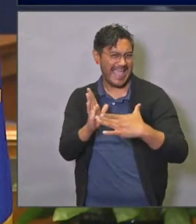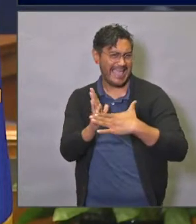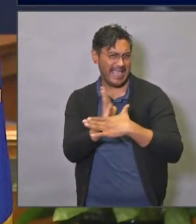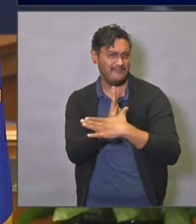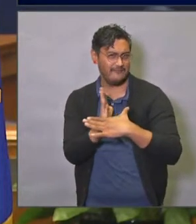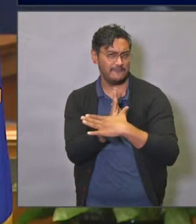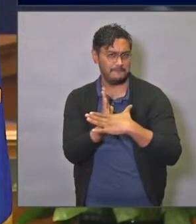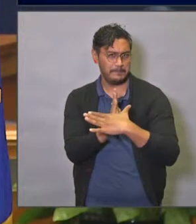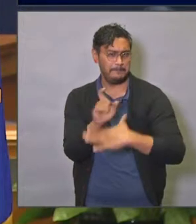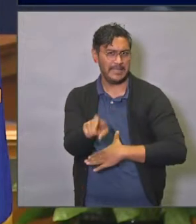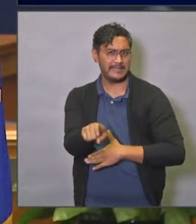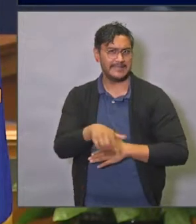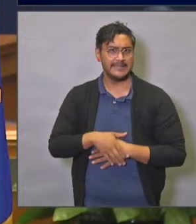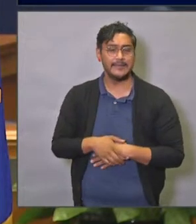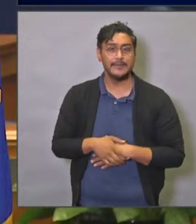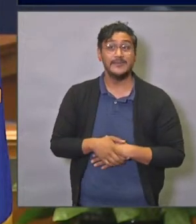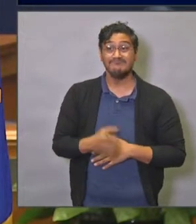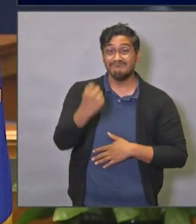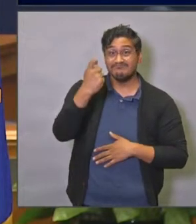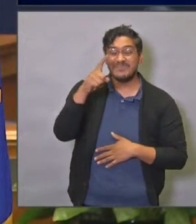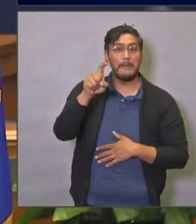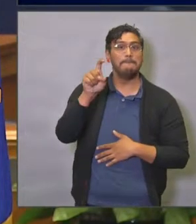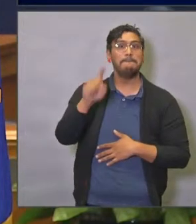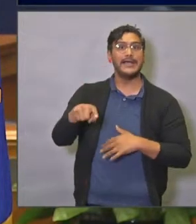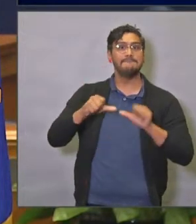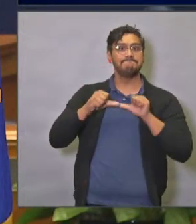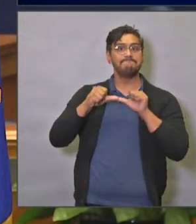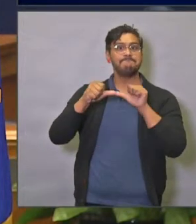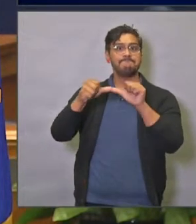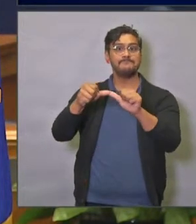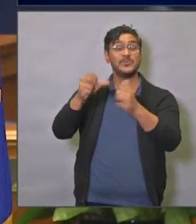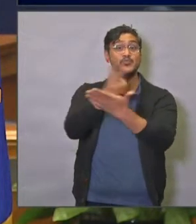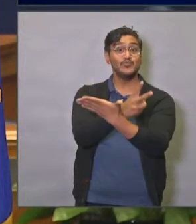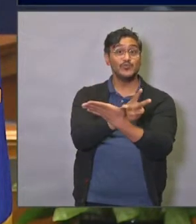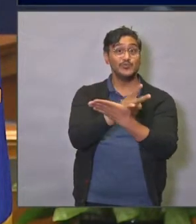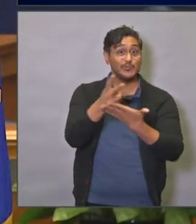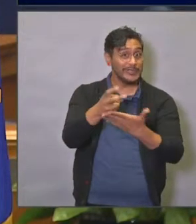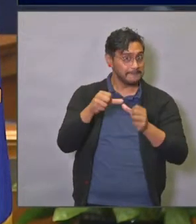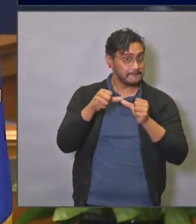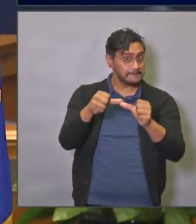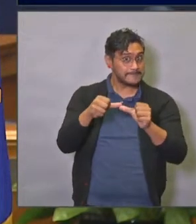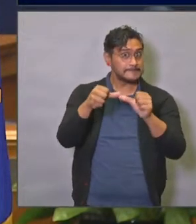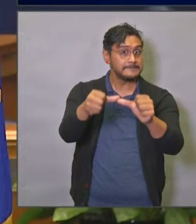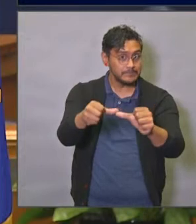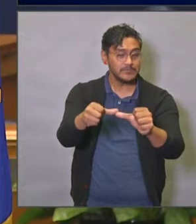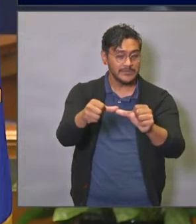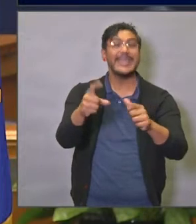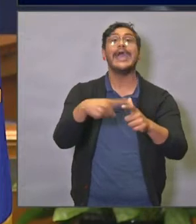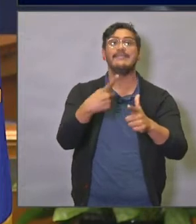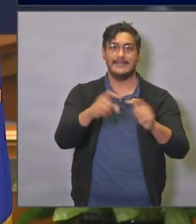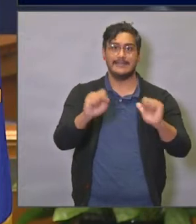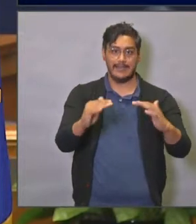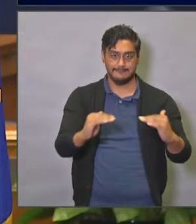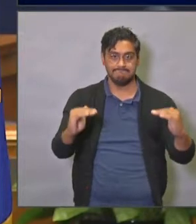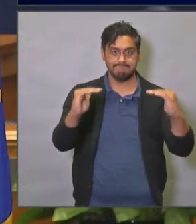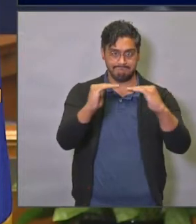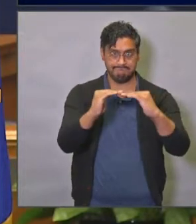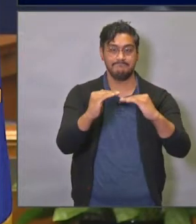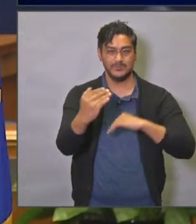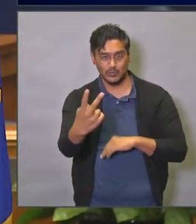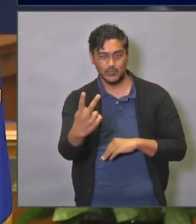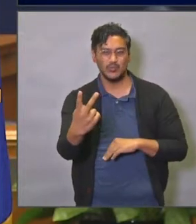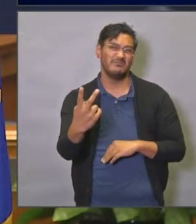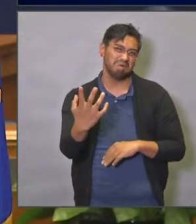have to see that over 2 consecutive weeks before we would be eligible to move into Tier 2 or the red